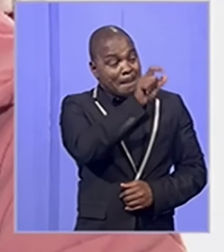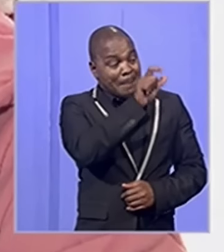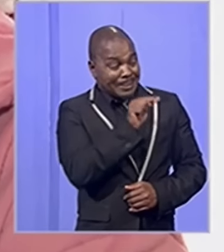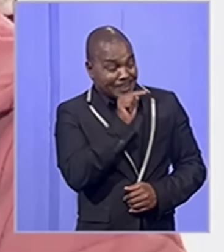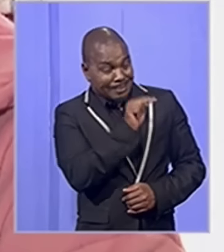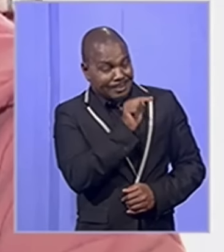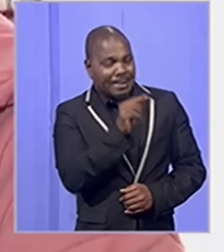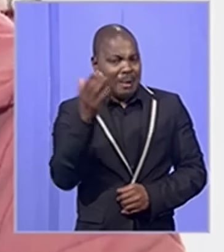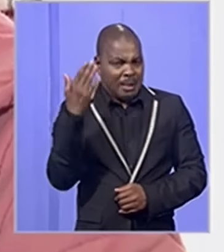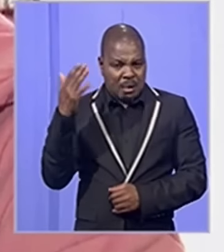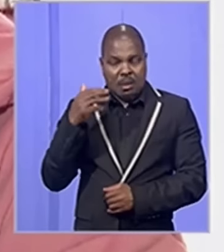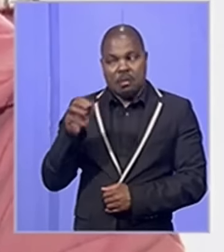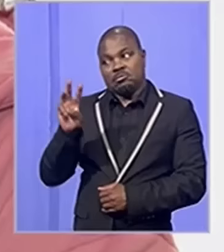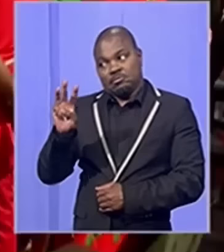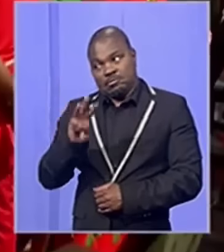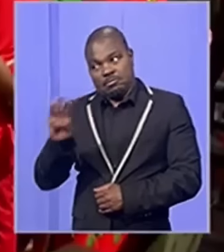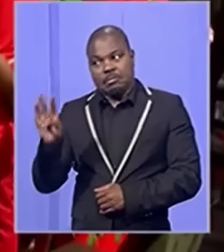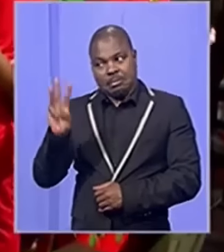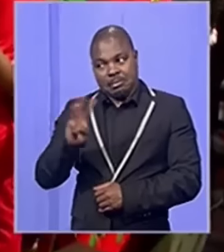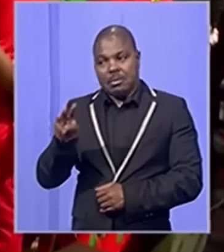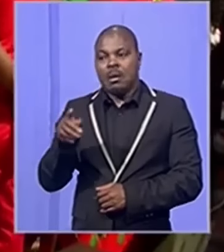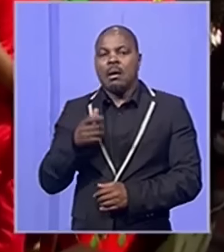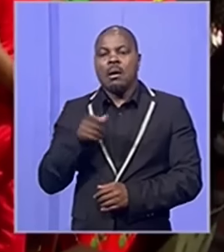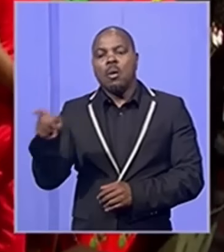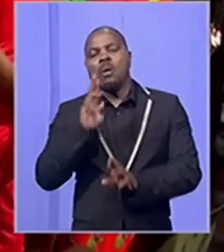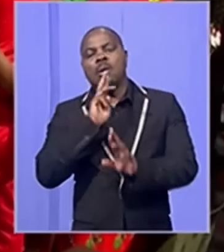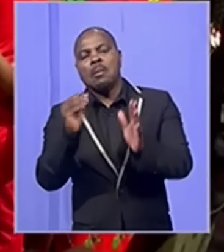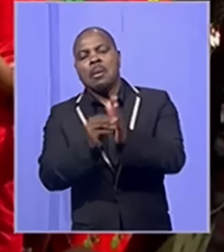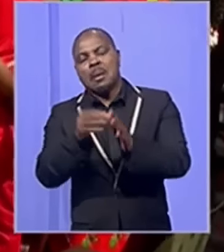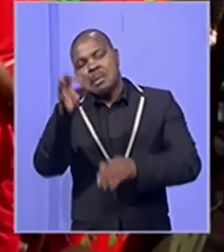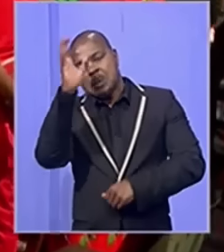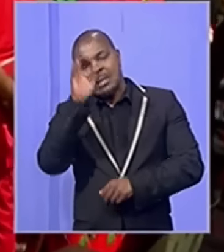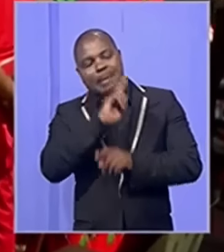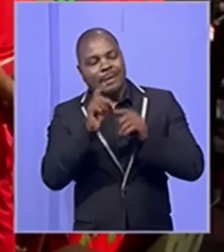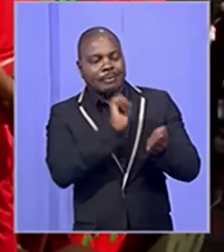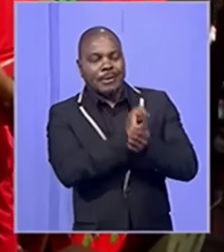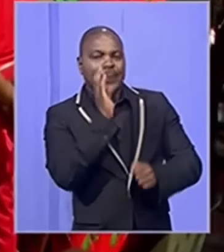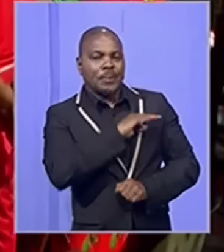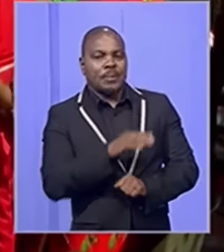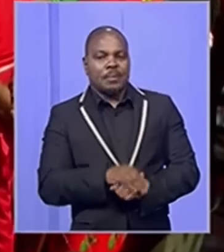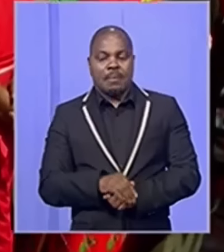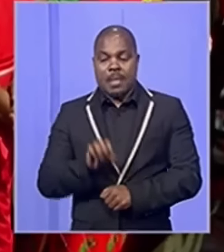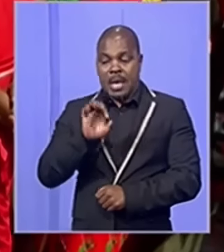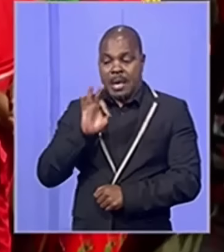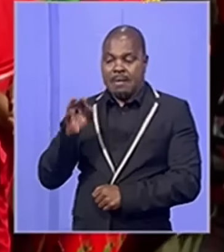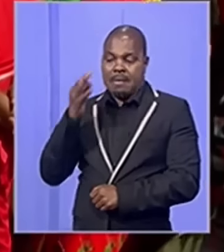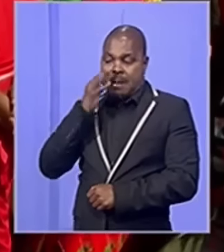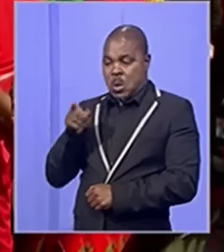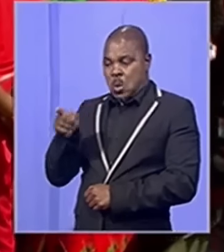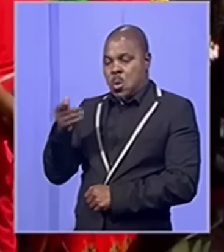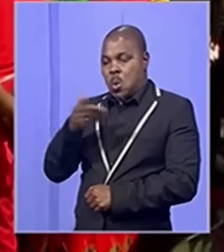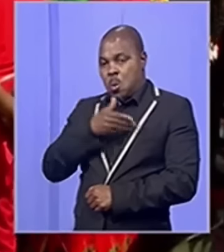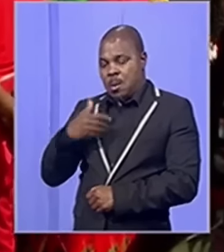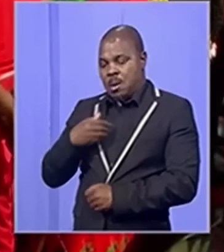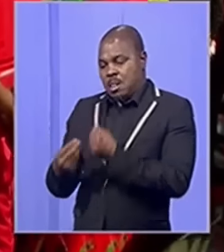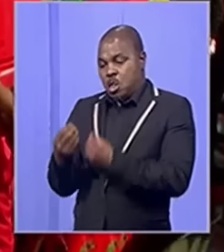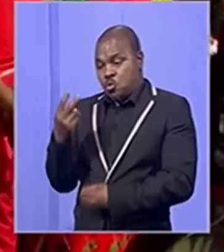hore ke khale a mo reporta. EFF e tlhalositse mme yo wa bana ba le babedi jaaka mokgaratlhi yo a neng